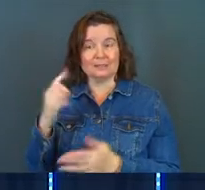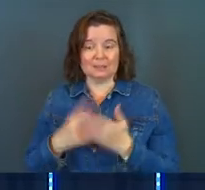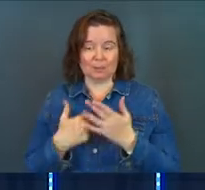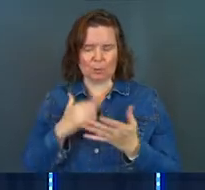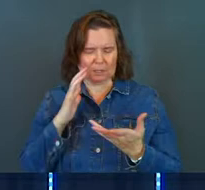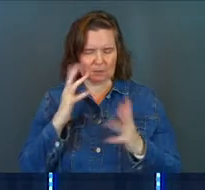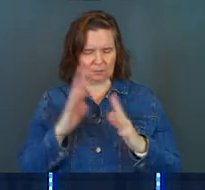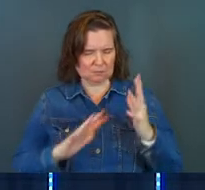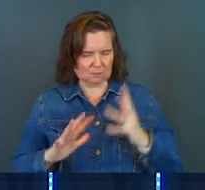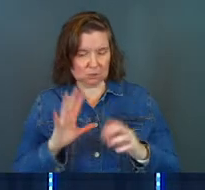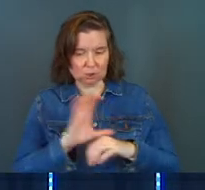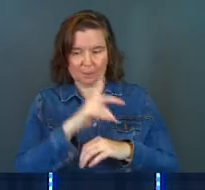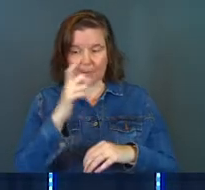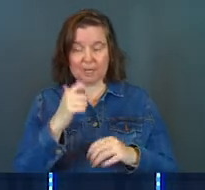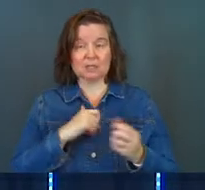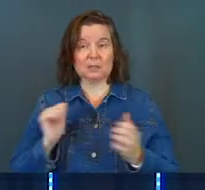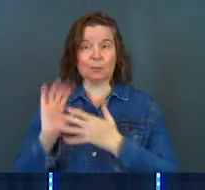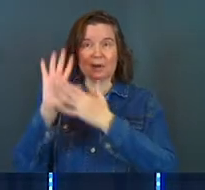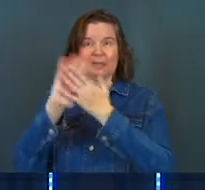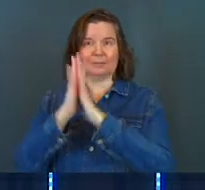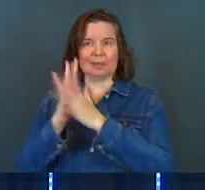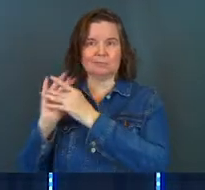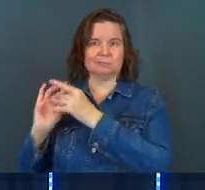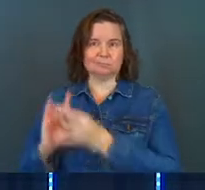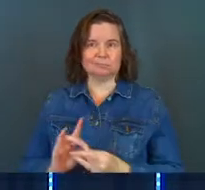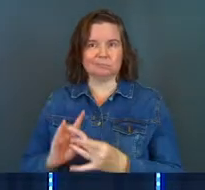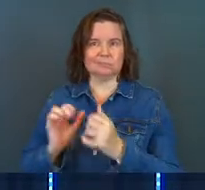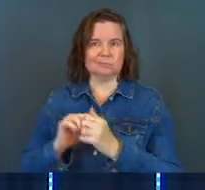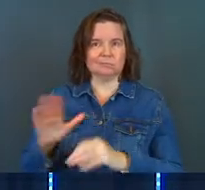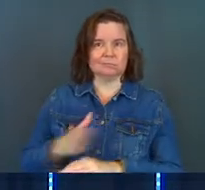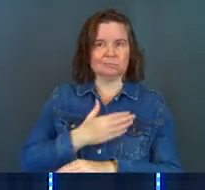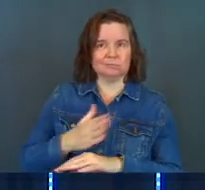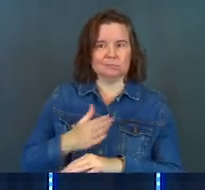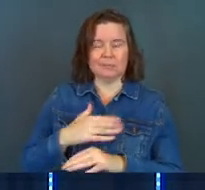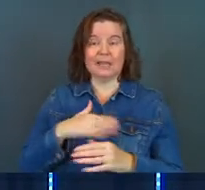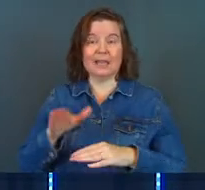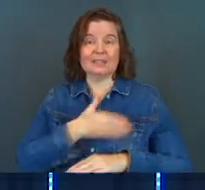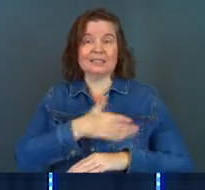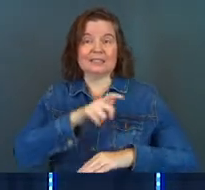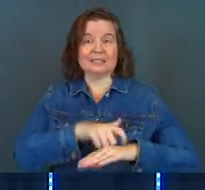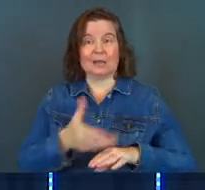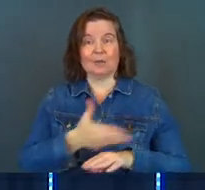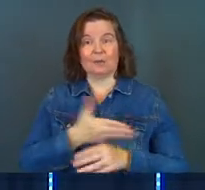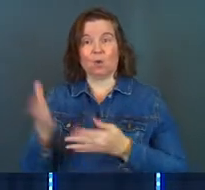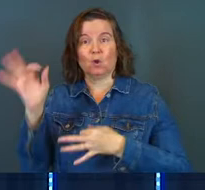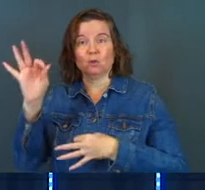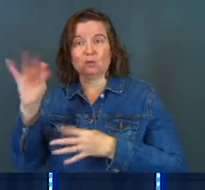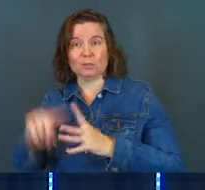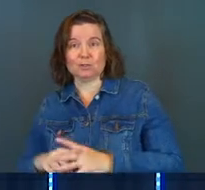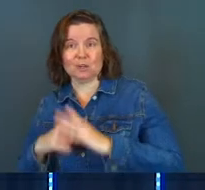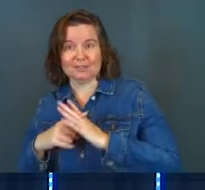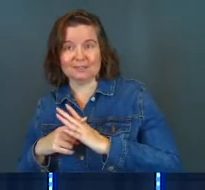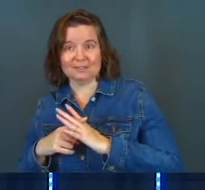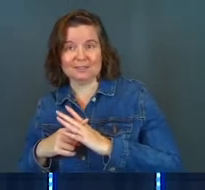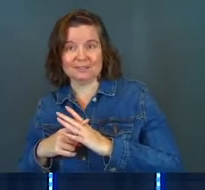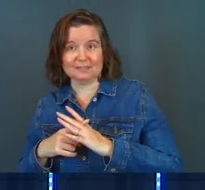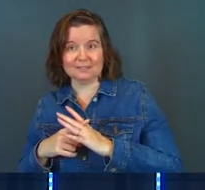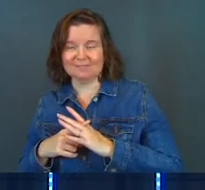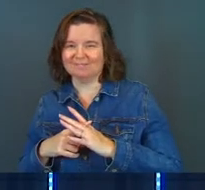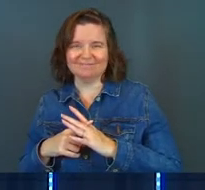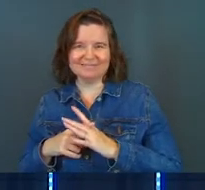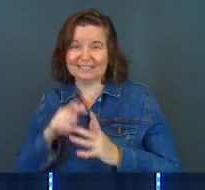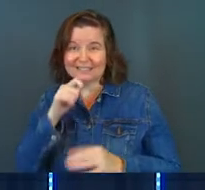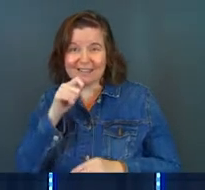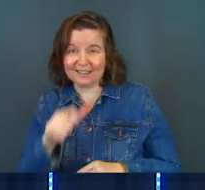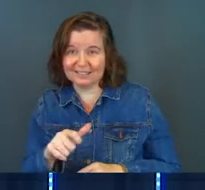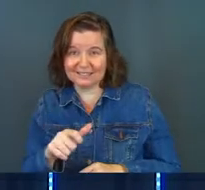we get screwed up in the church because praise becomes kind of this buzzword. Praise is the singing time before the sermon starts. It's